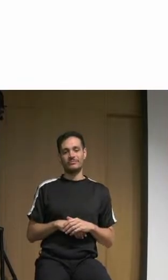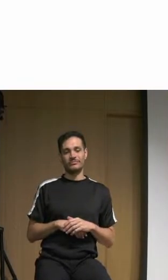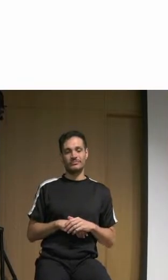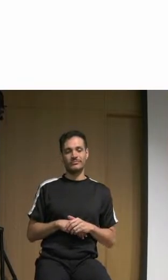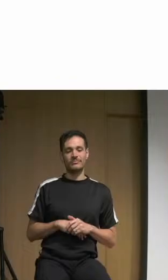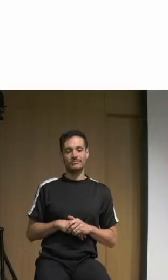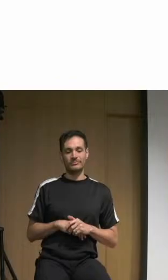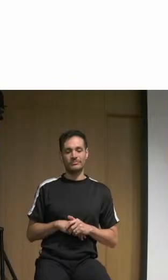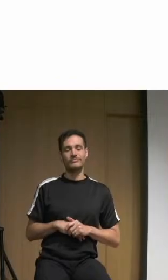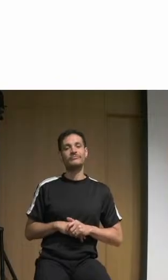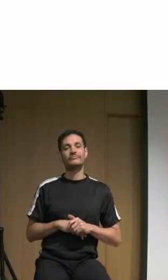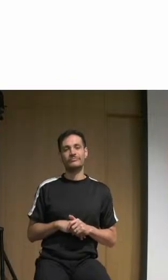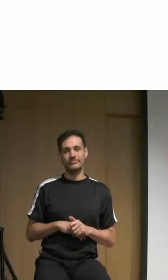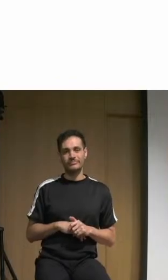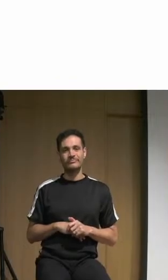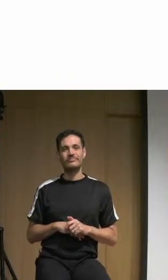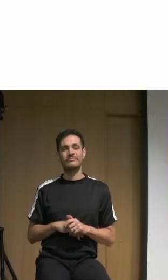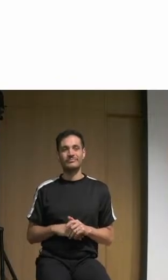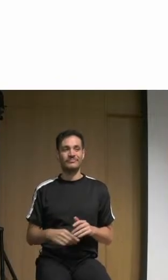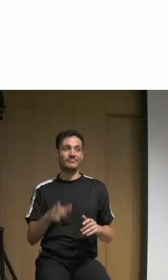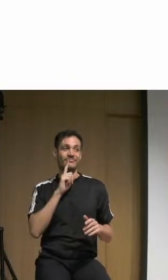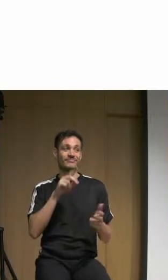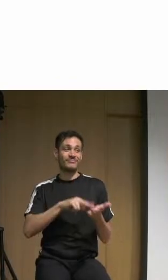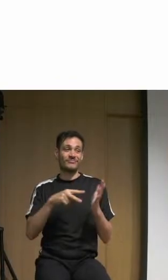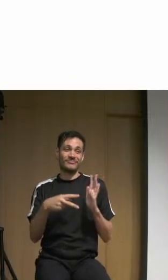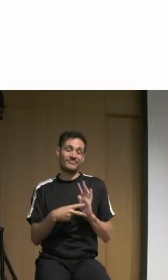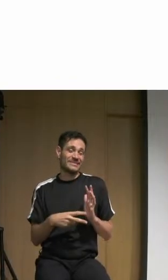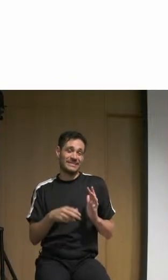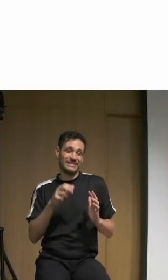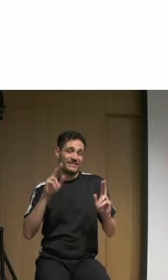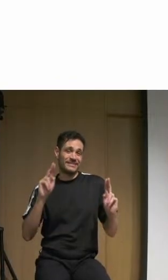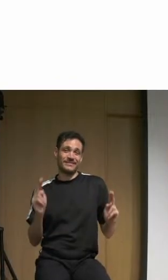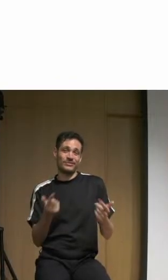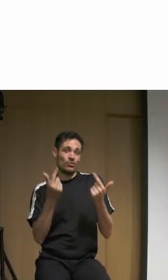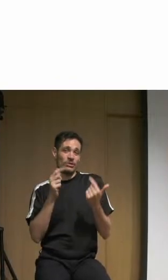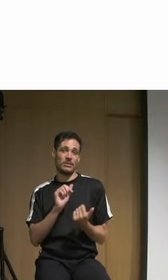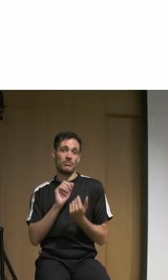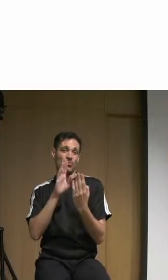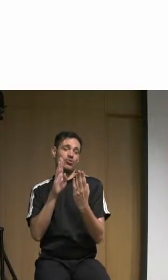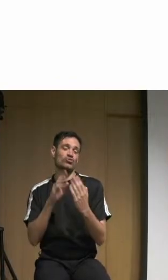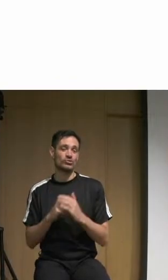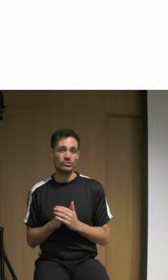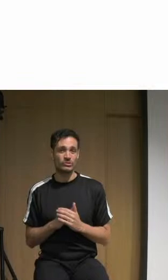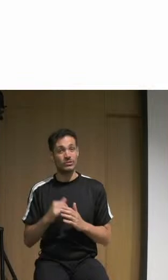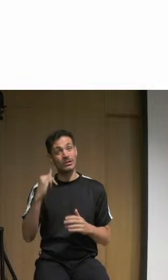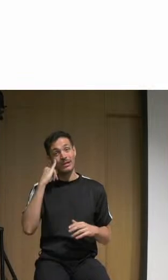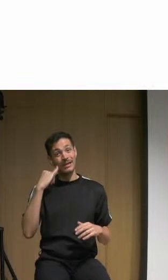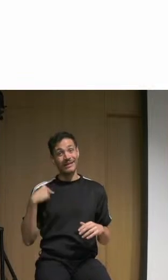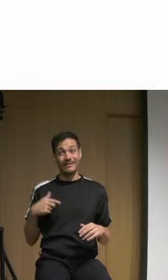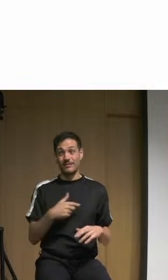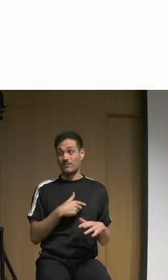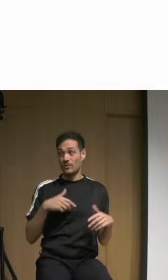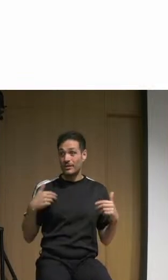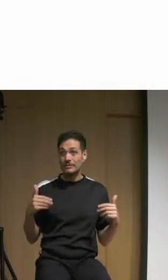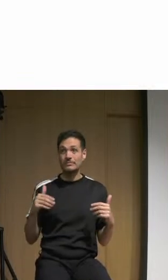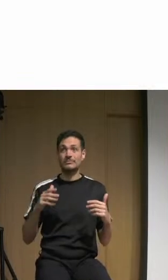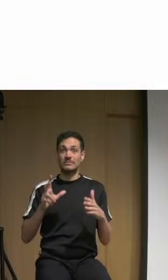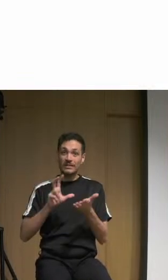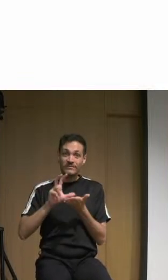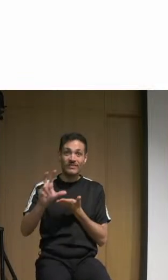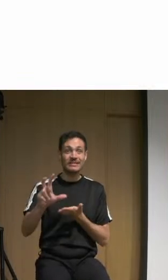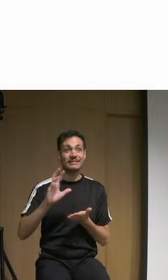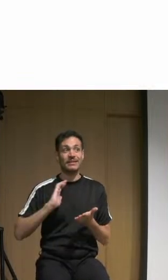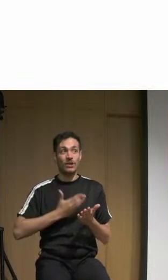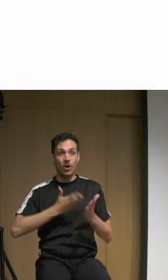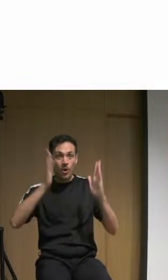have. It really means that was a poor way of doing it. I mean, if we're putting a lot of faith and hope in this